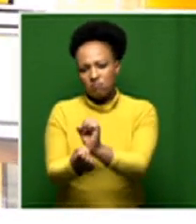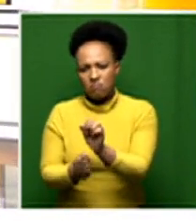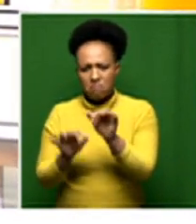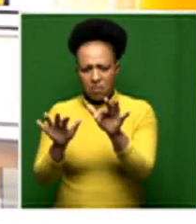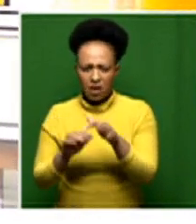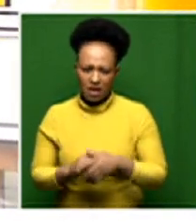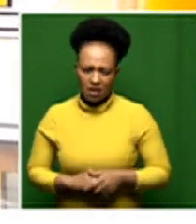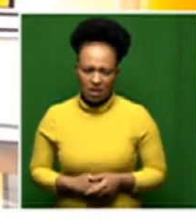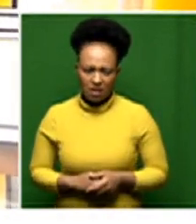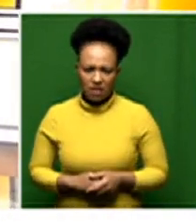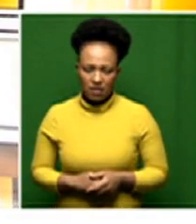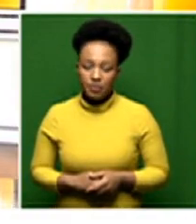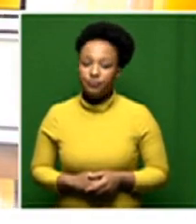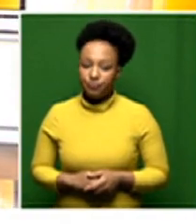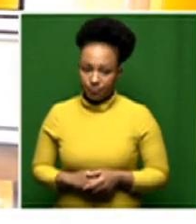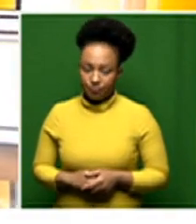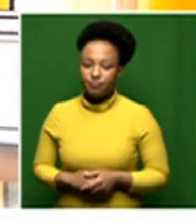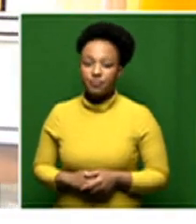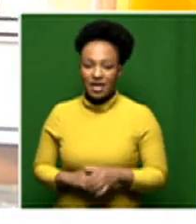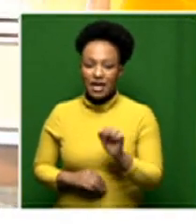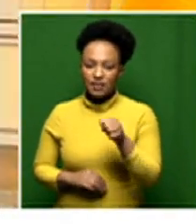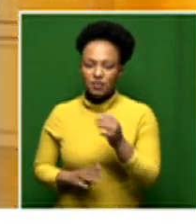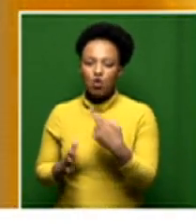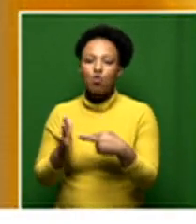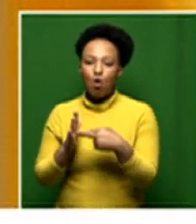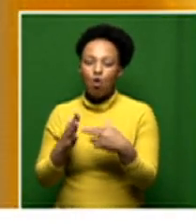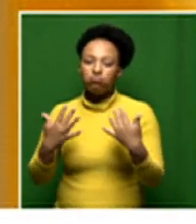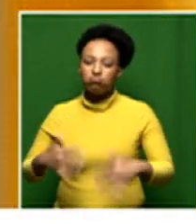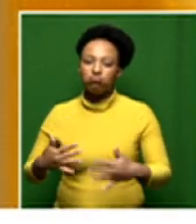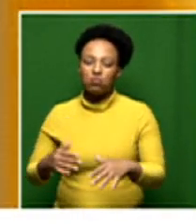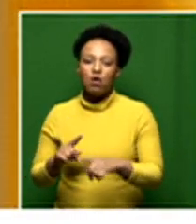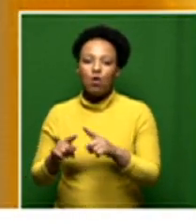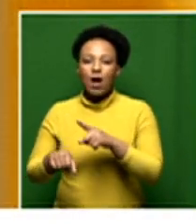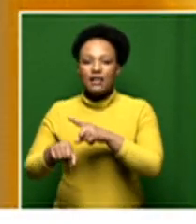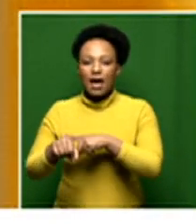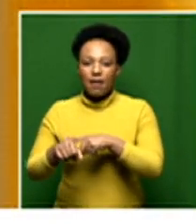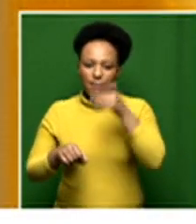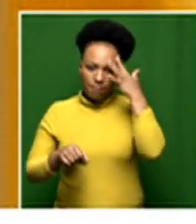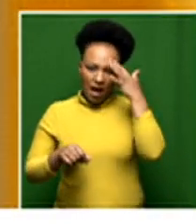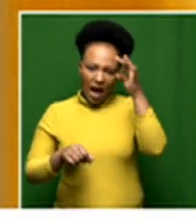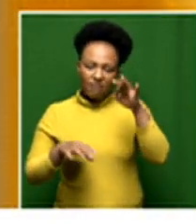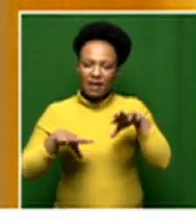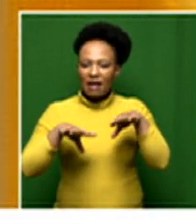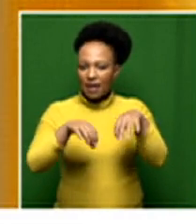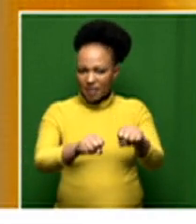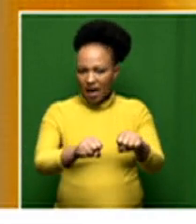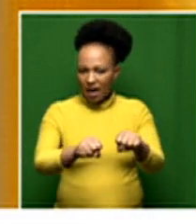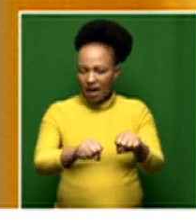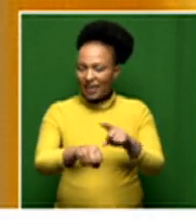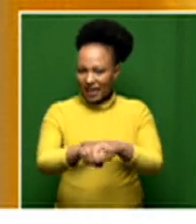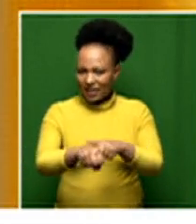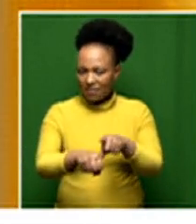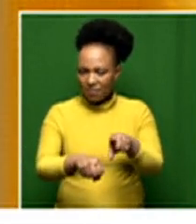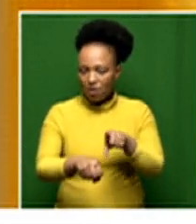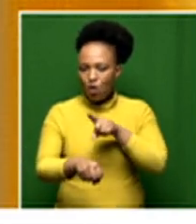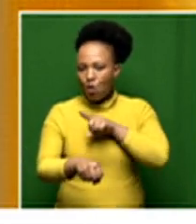I think it has played a big role, particularly during the period of state capture, when